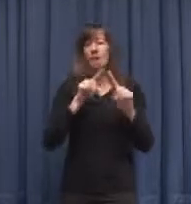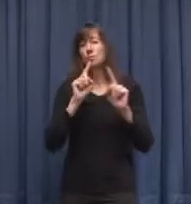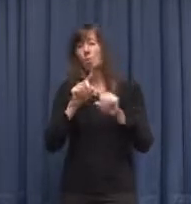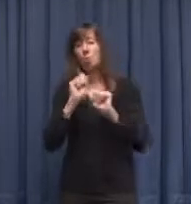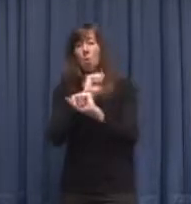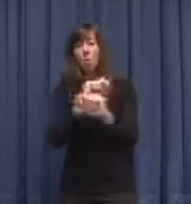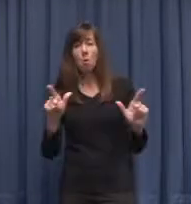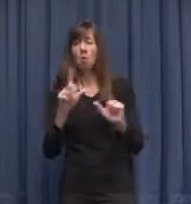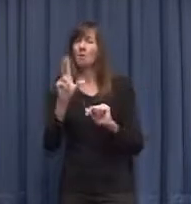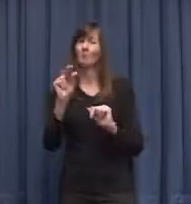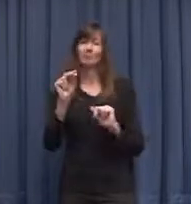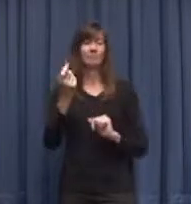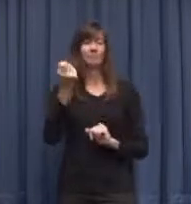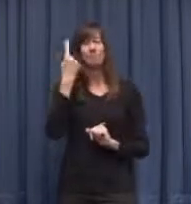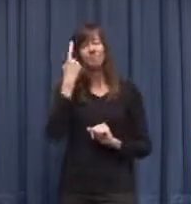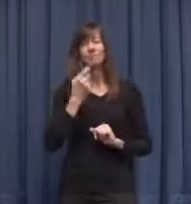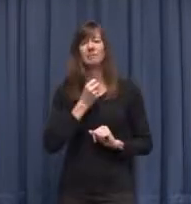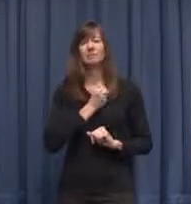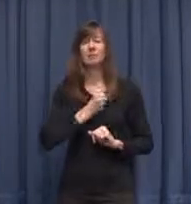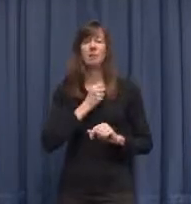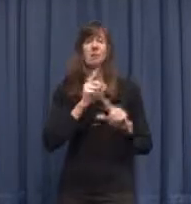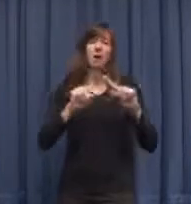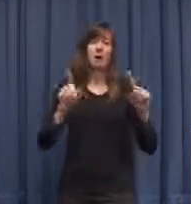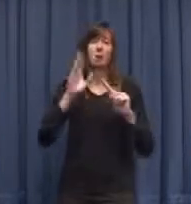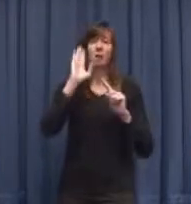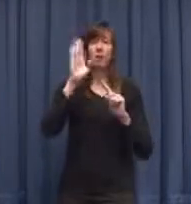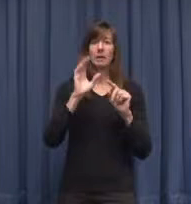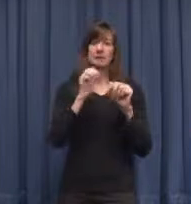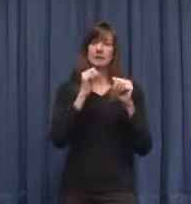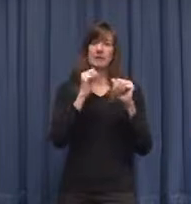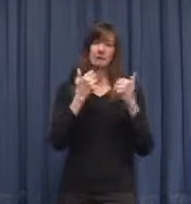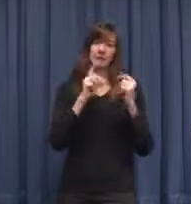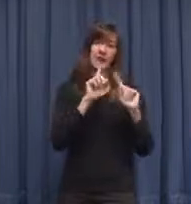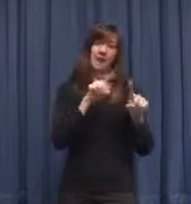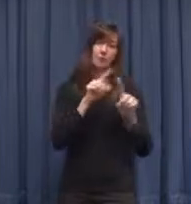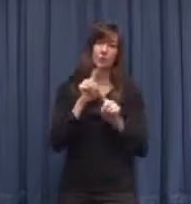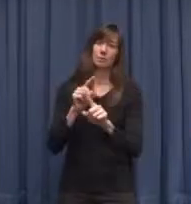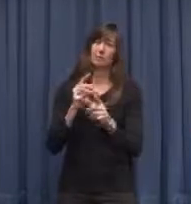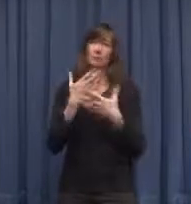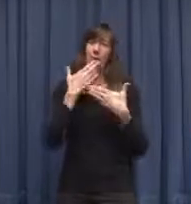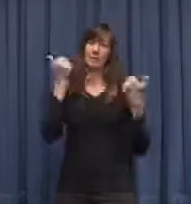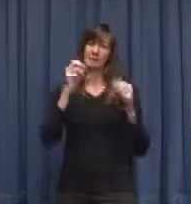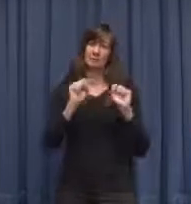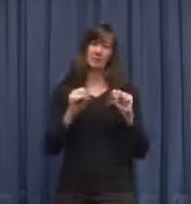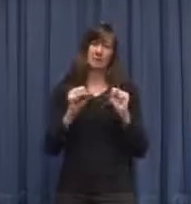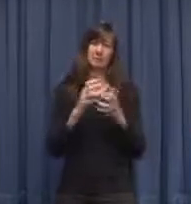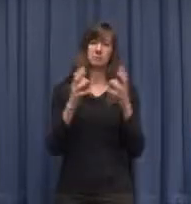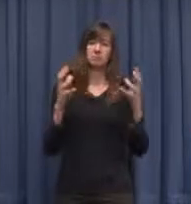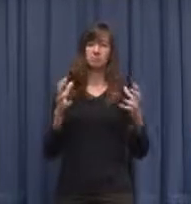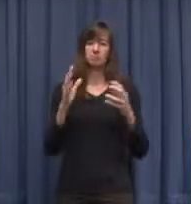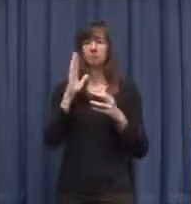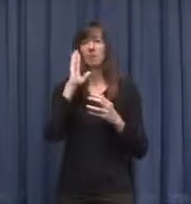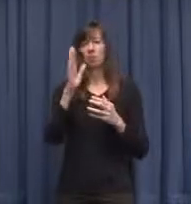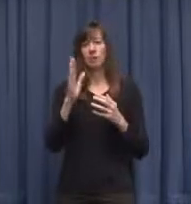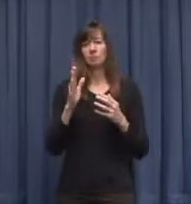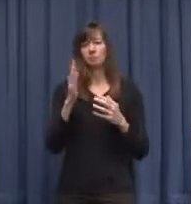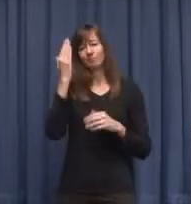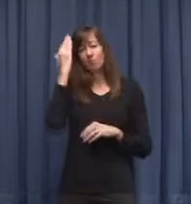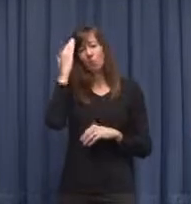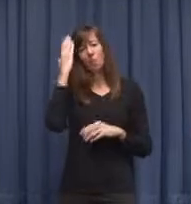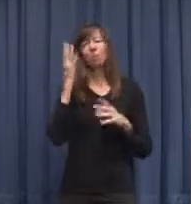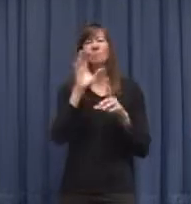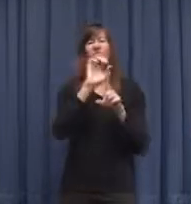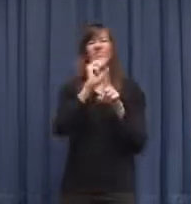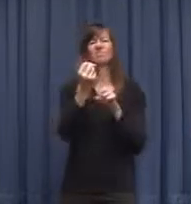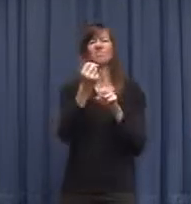our best in this session and continue to try to do that as the situation is changing and developing. You know, at the